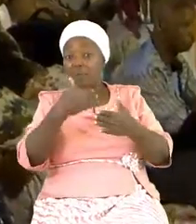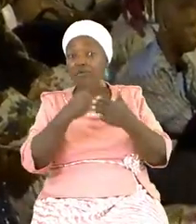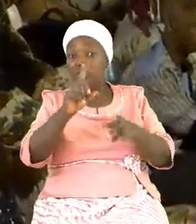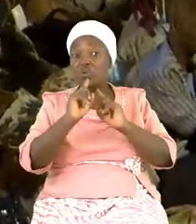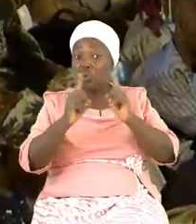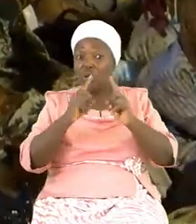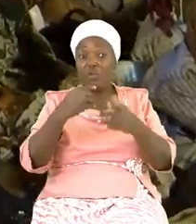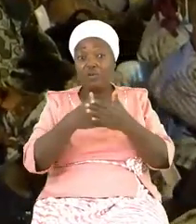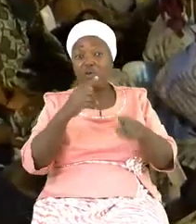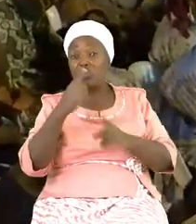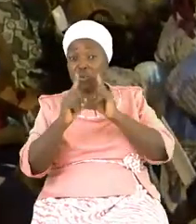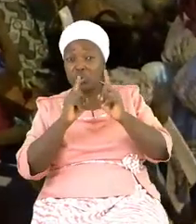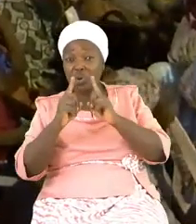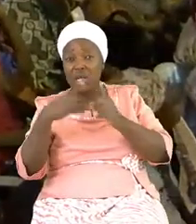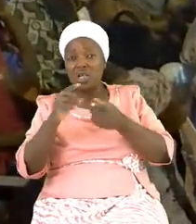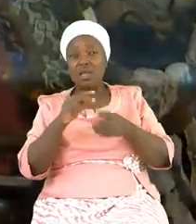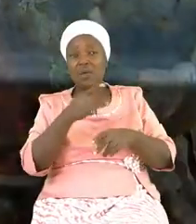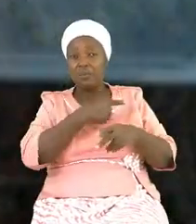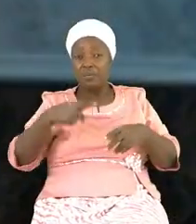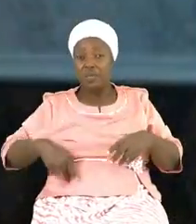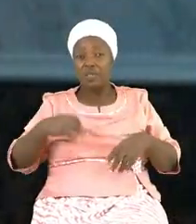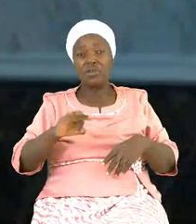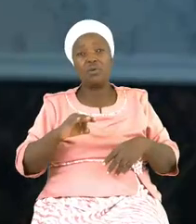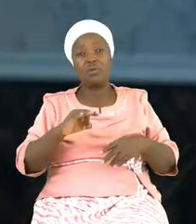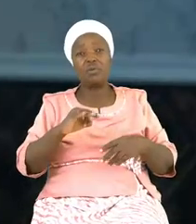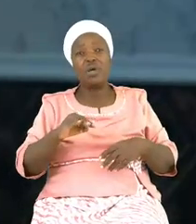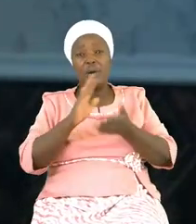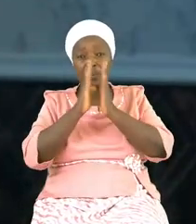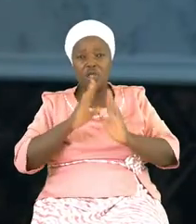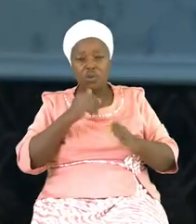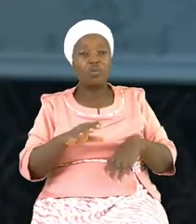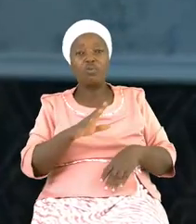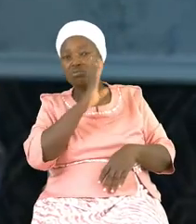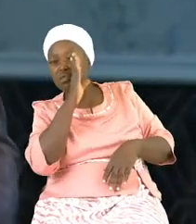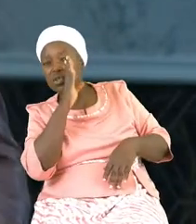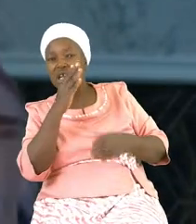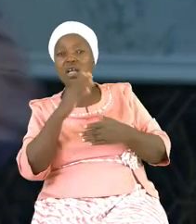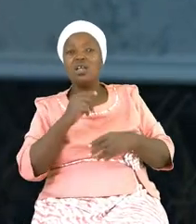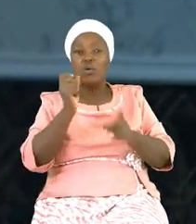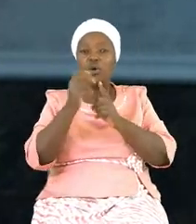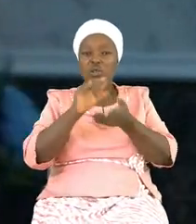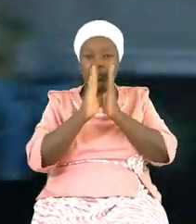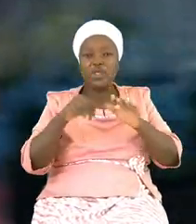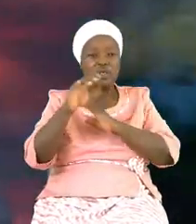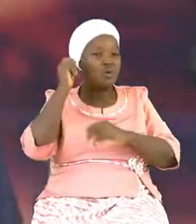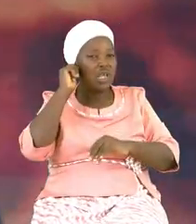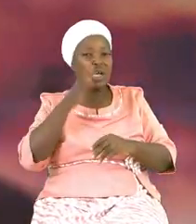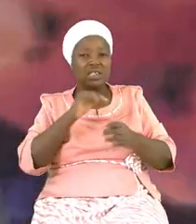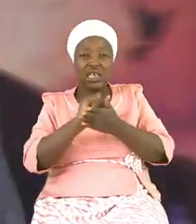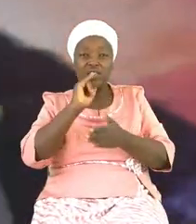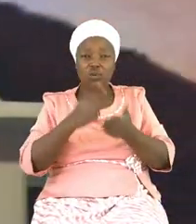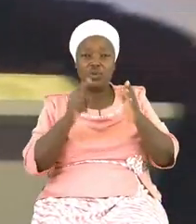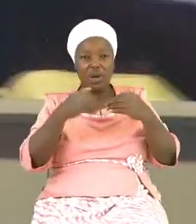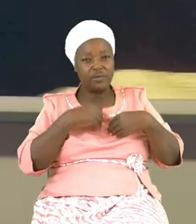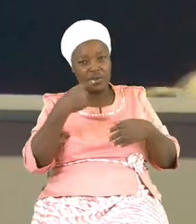Before you talk, the Prince of Peace will whisper the words of peace in your ears. And then that's what you repeat. And before you think